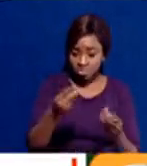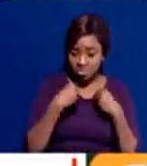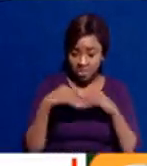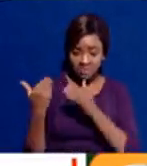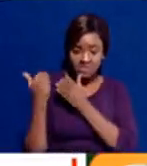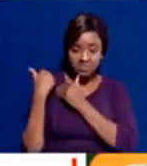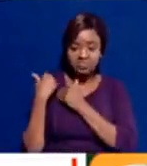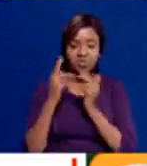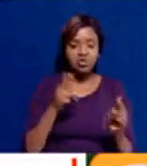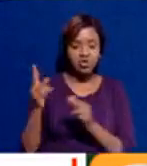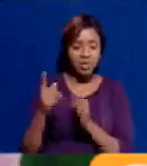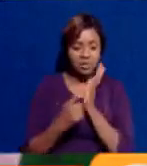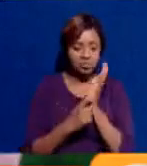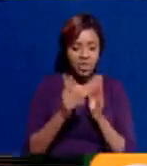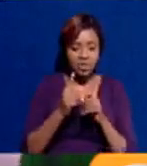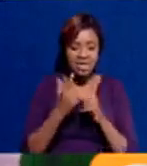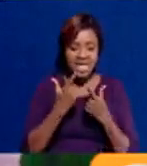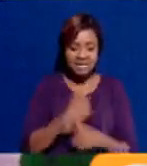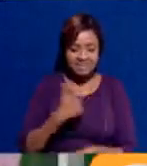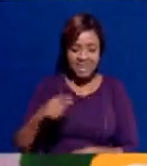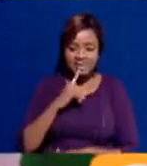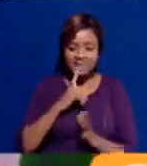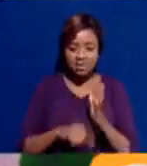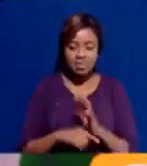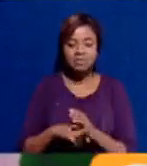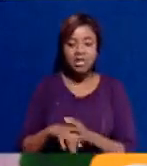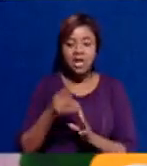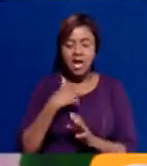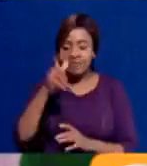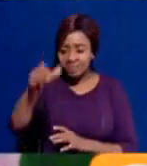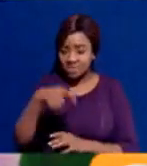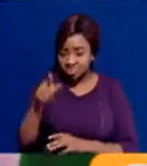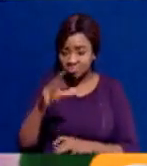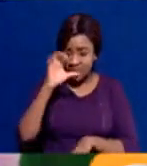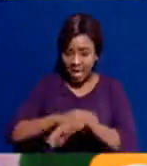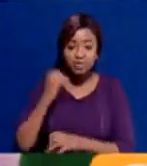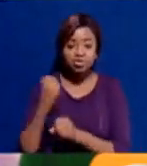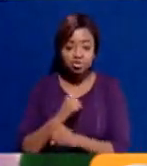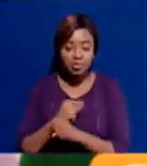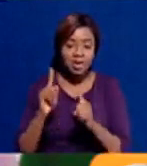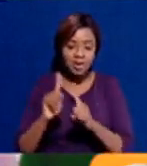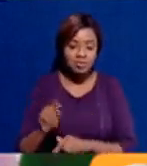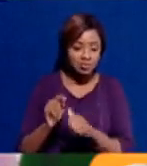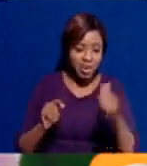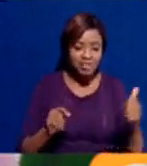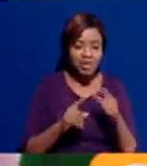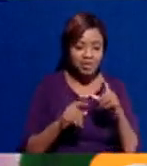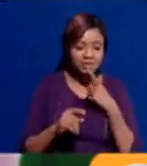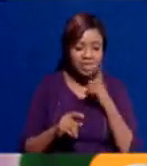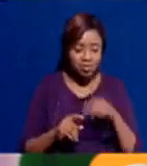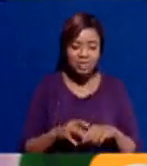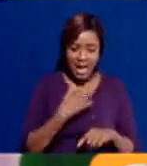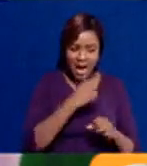Kuna msemo wa Kiswahili inasema, kuna mtu amepata kazi na kuna kazi imepata mtu.